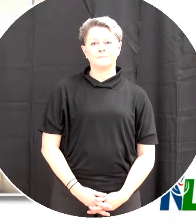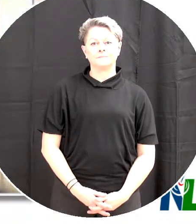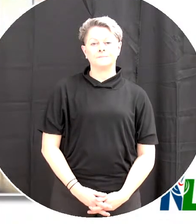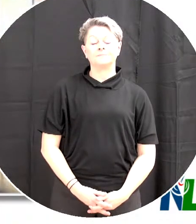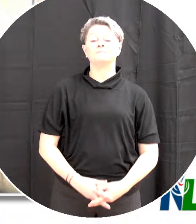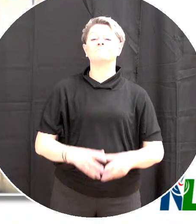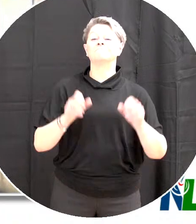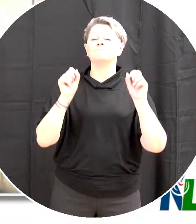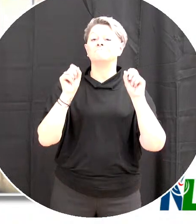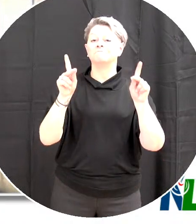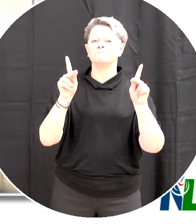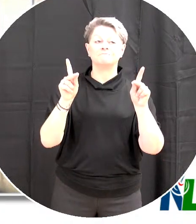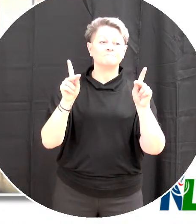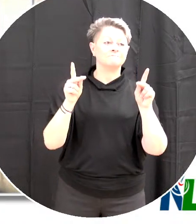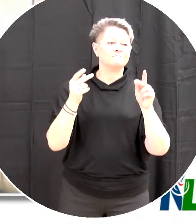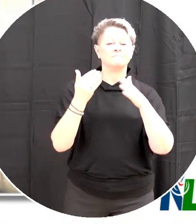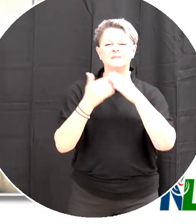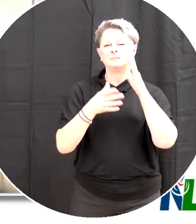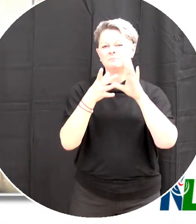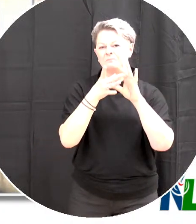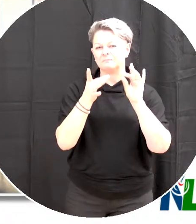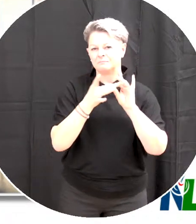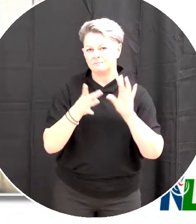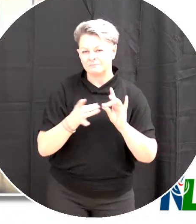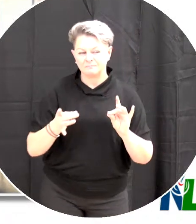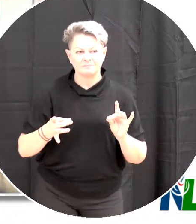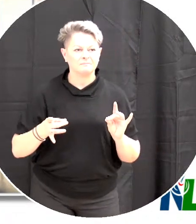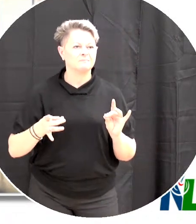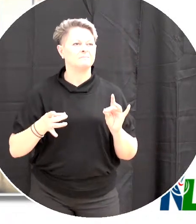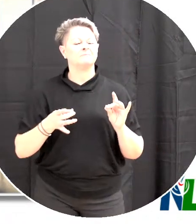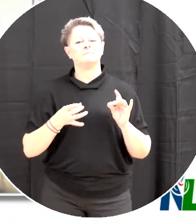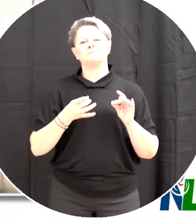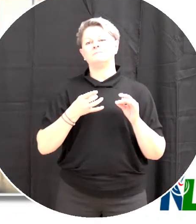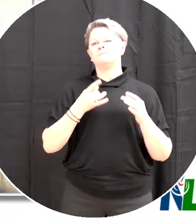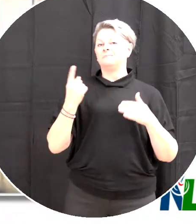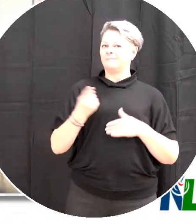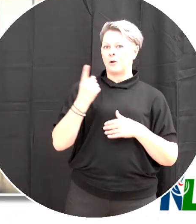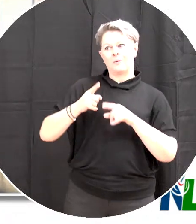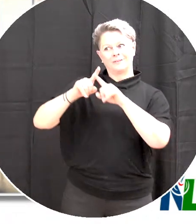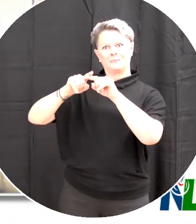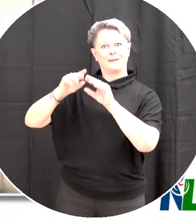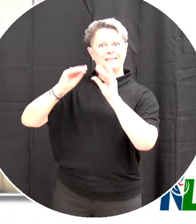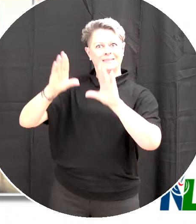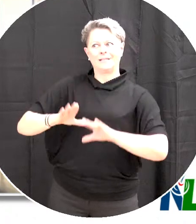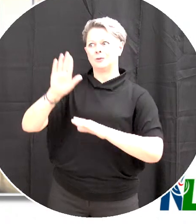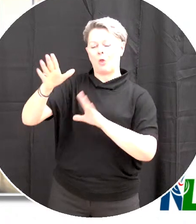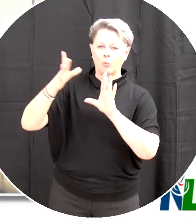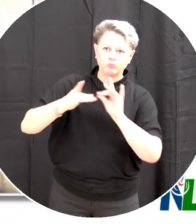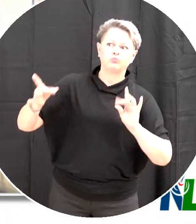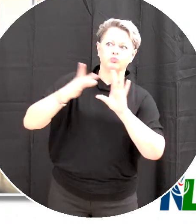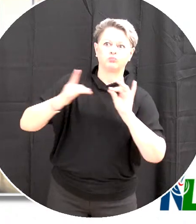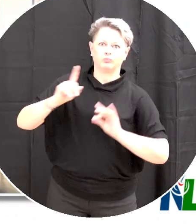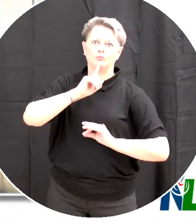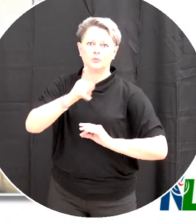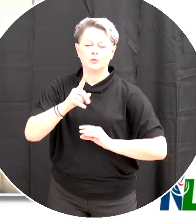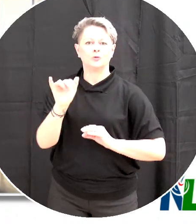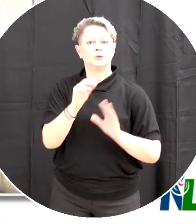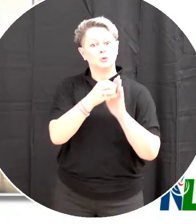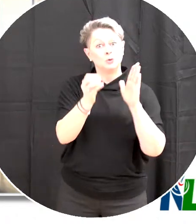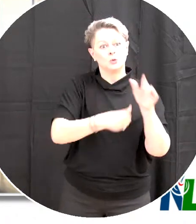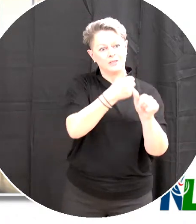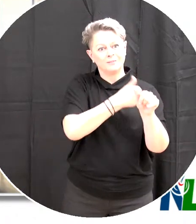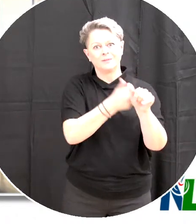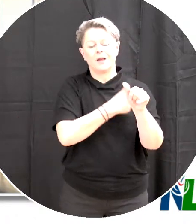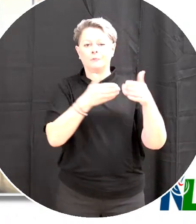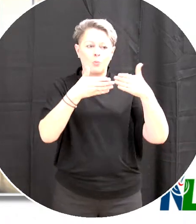Okay, just some commentary directly, and you can always rely on teachers for candor and especially student voice for candor.